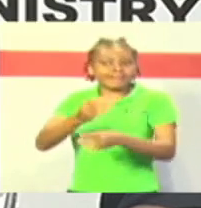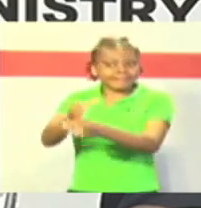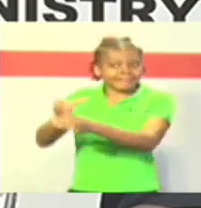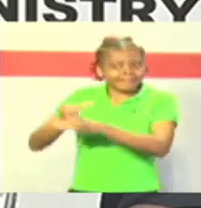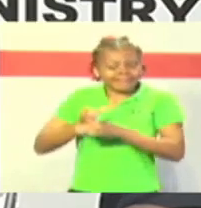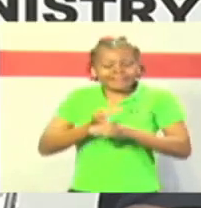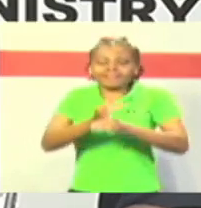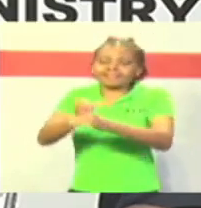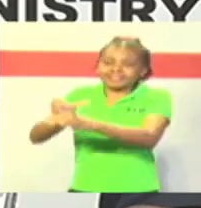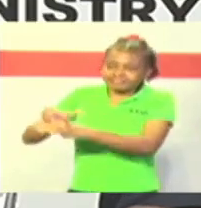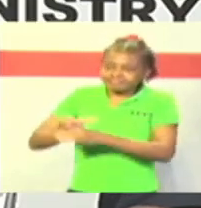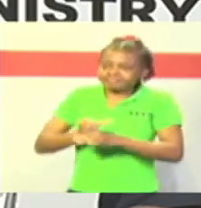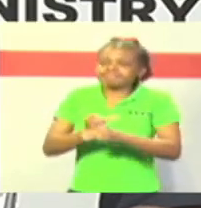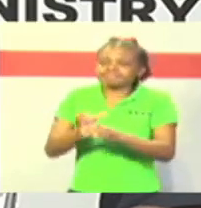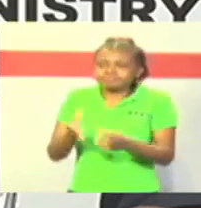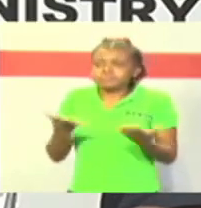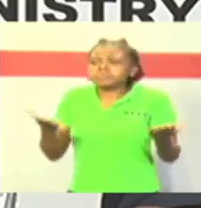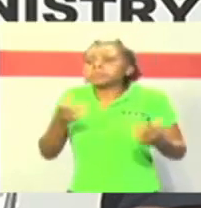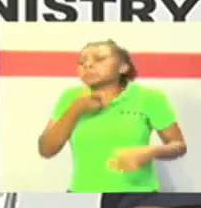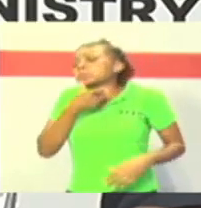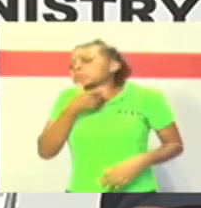targets RNs